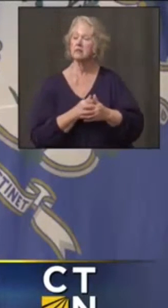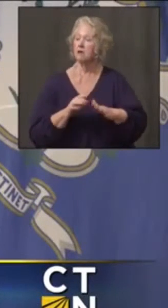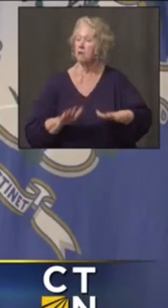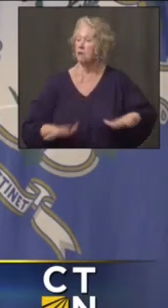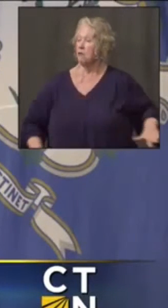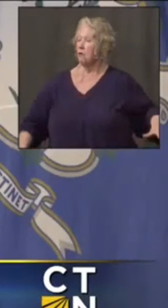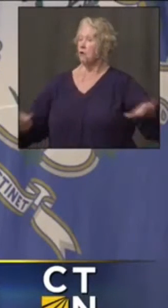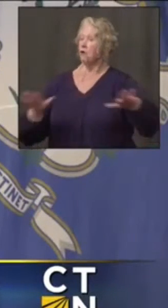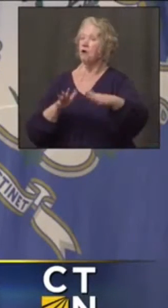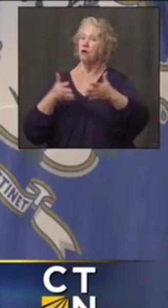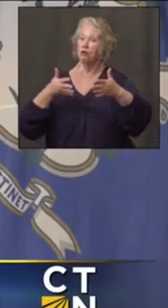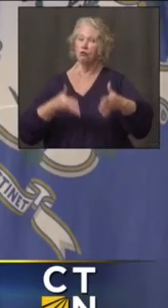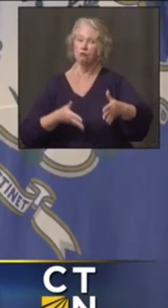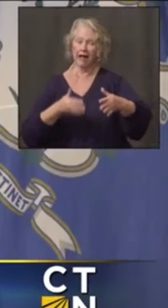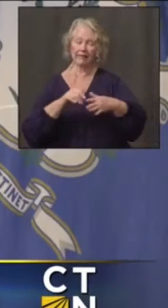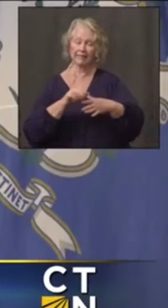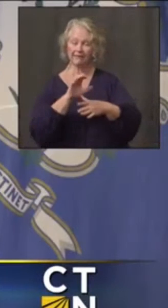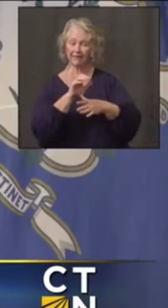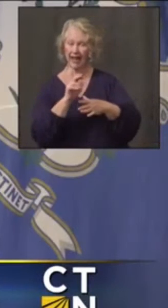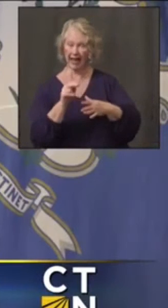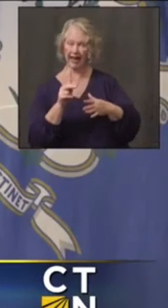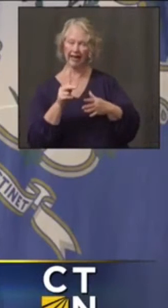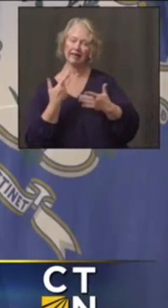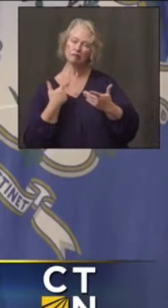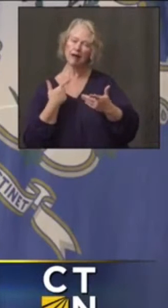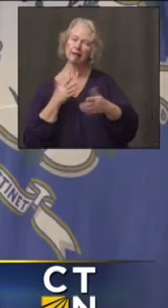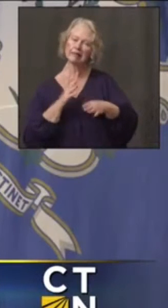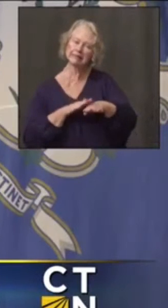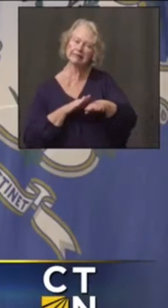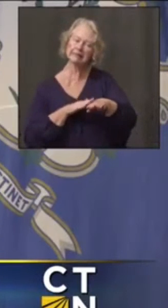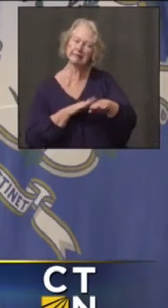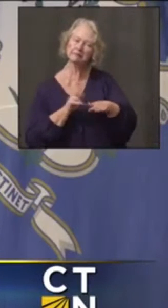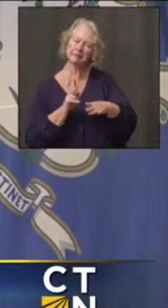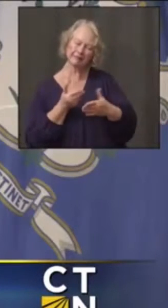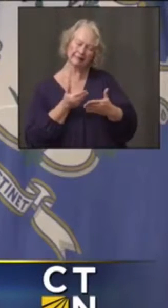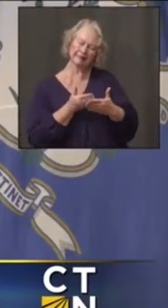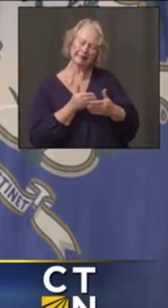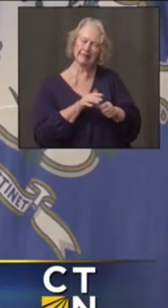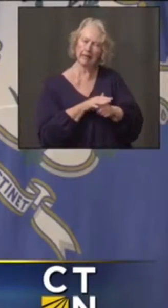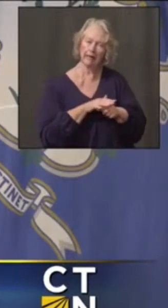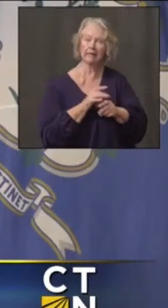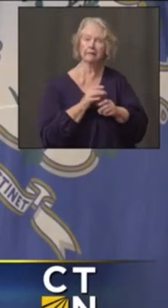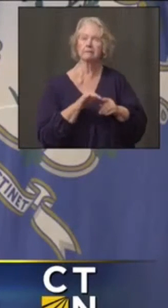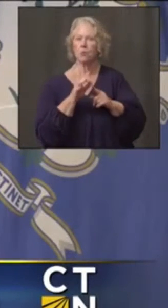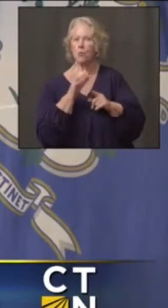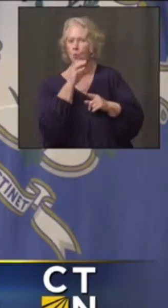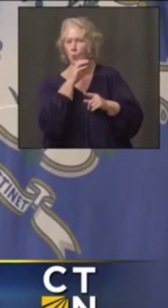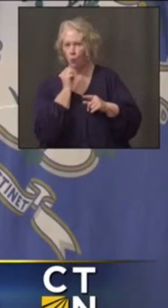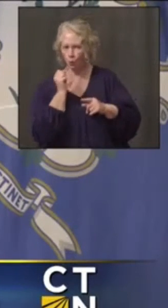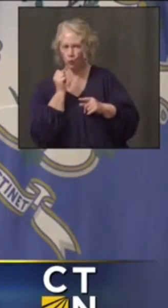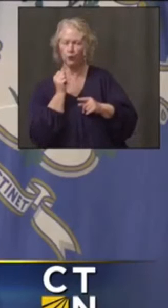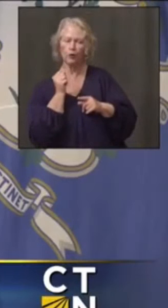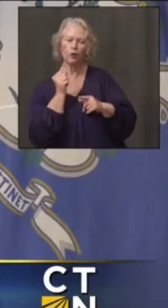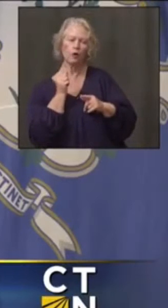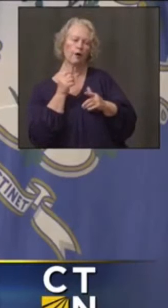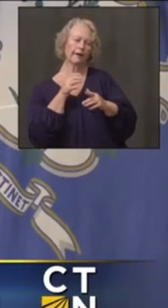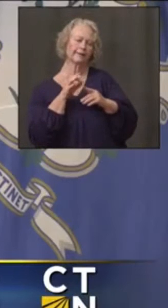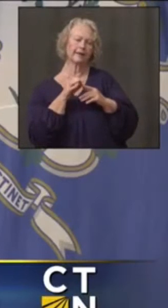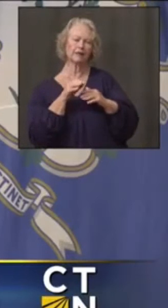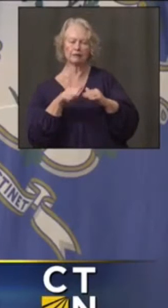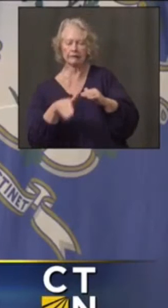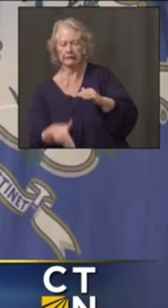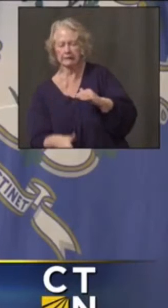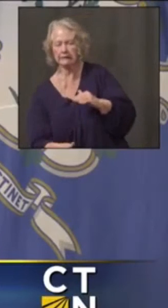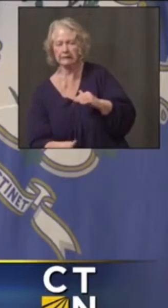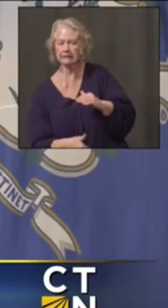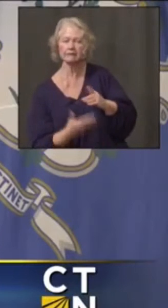guidance, trying to tell people to stay close to home, especially if you're older, especially after 10 o'clock at night. Probably safer to be at